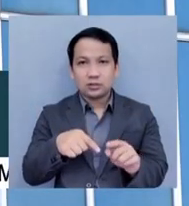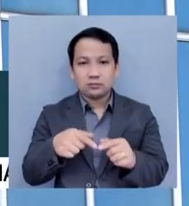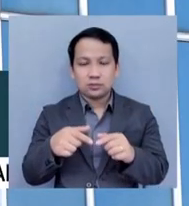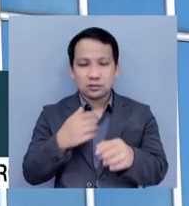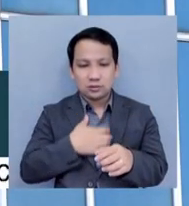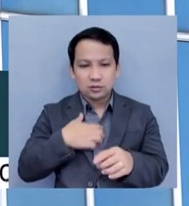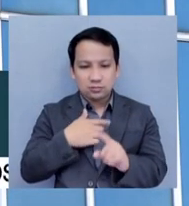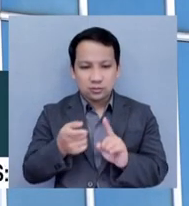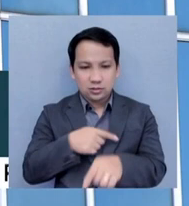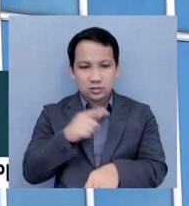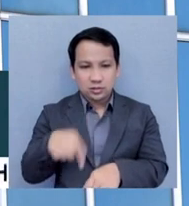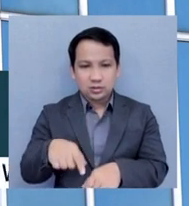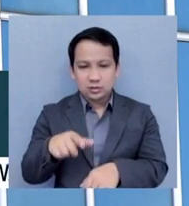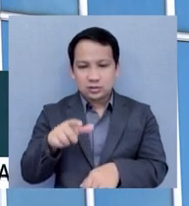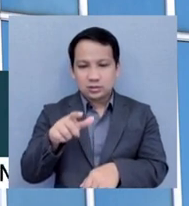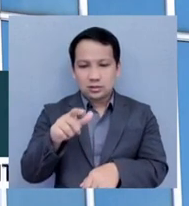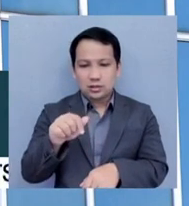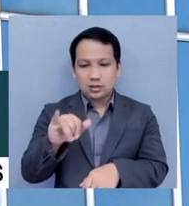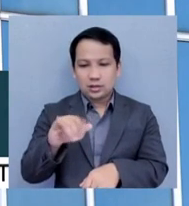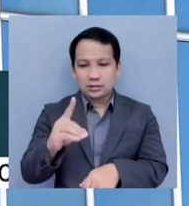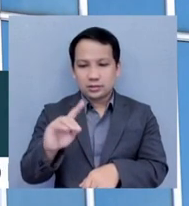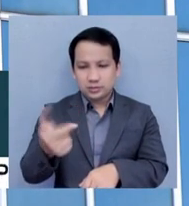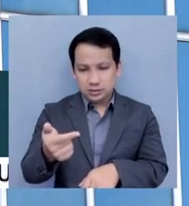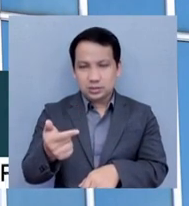taga AIDG.